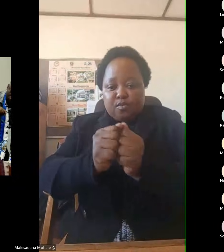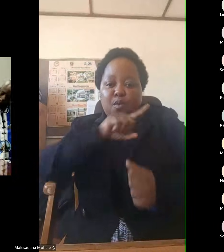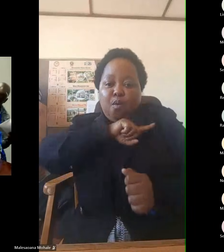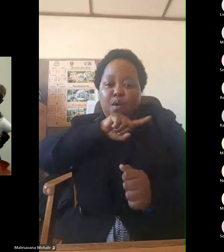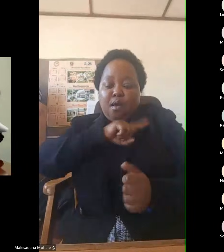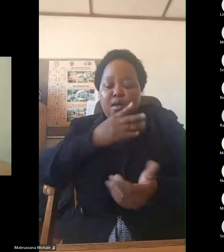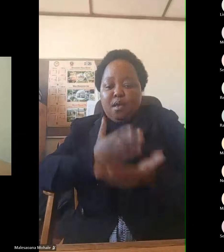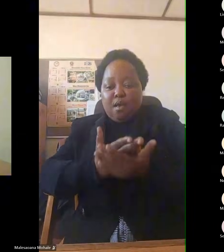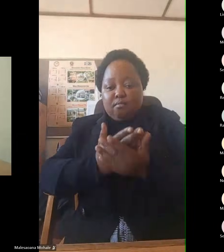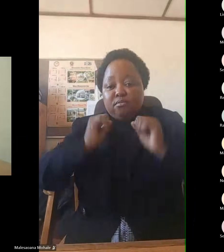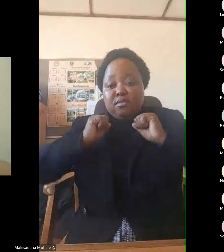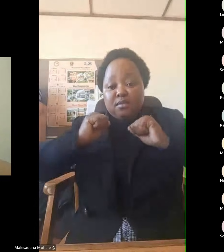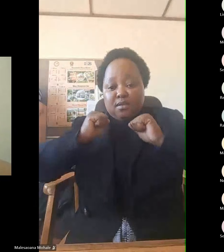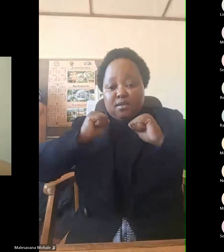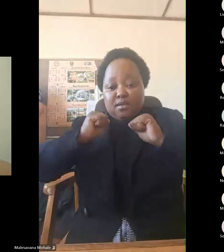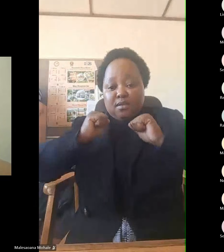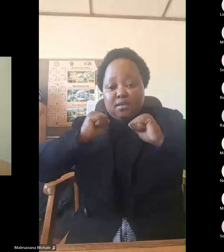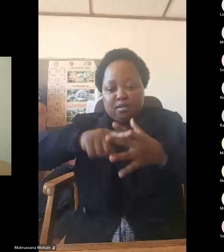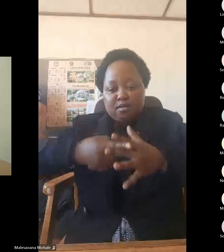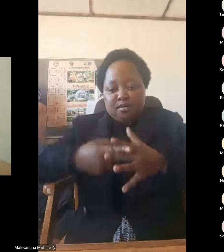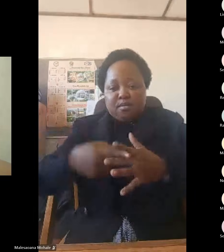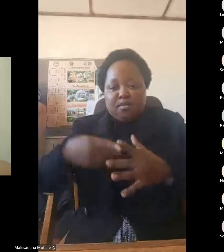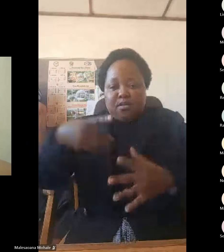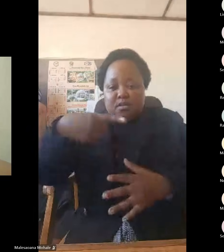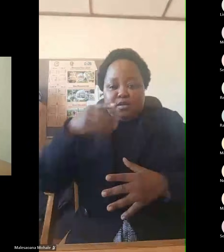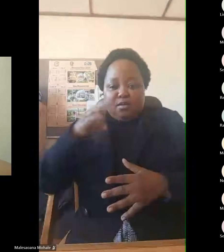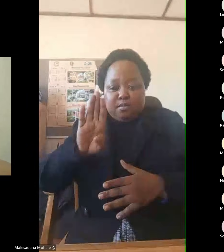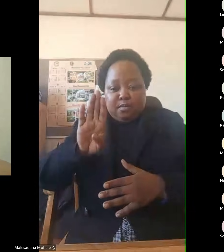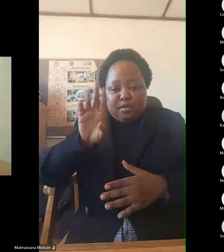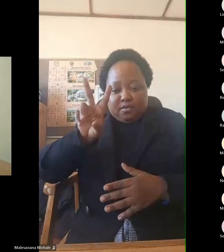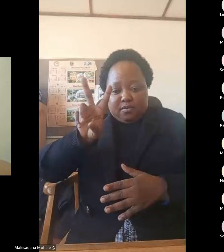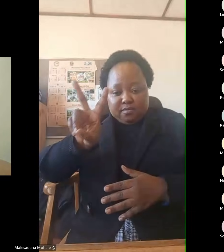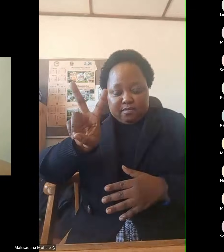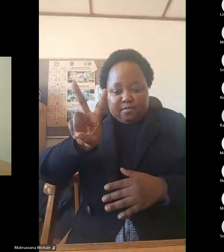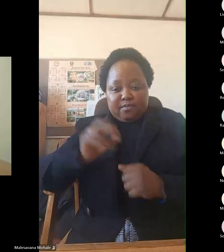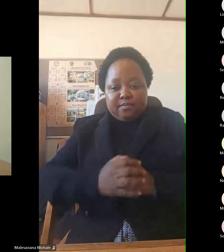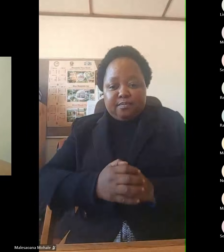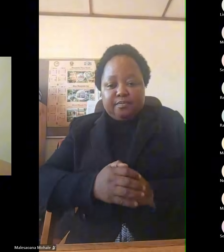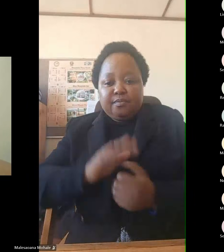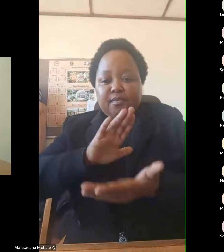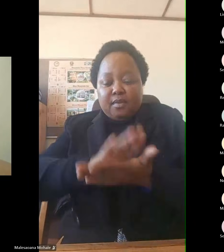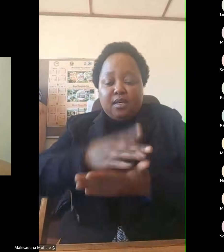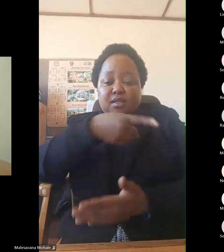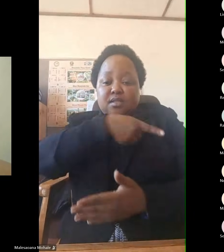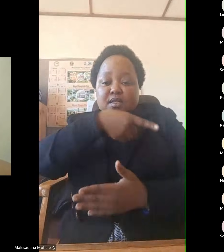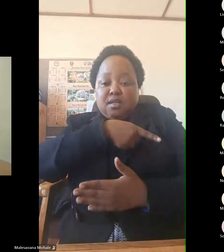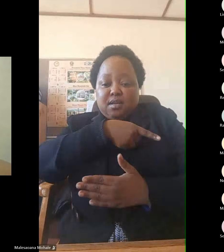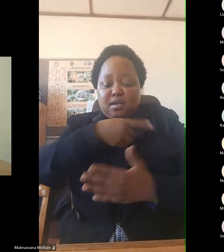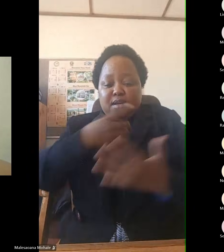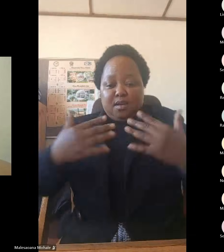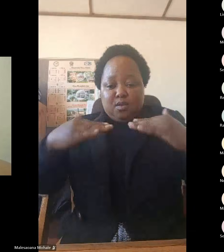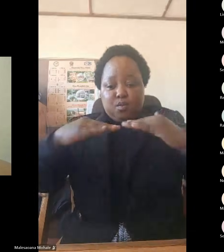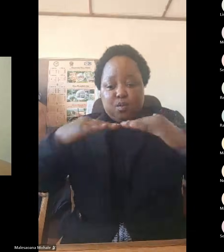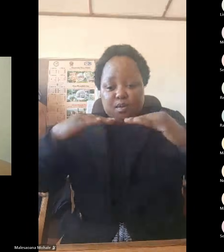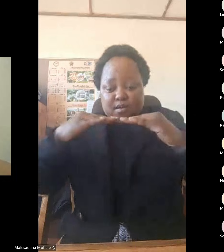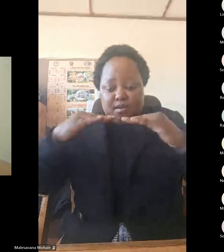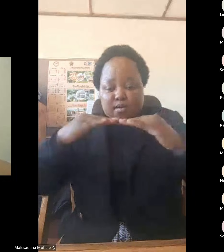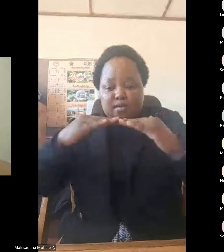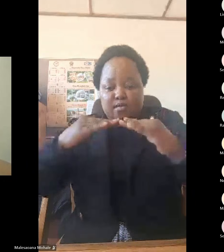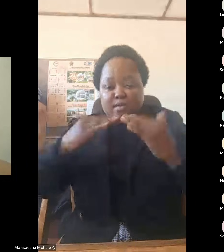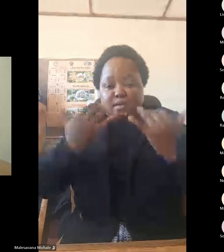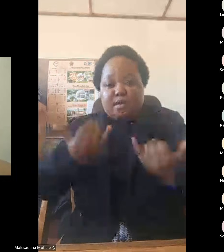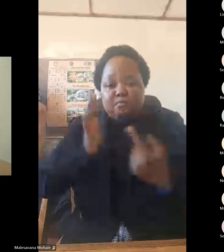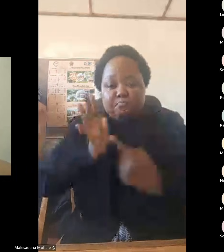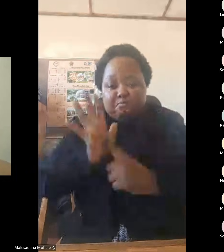to GBV and advance gender equality. And as indicated earlier,